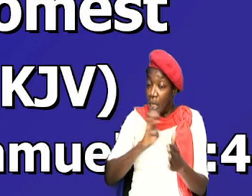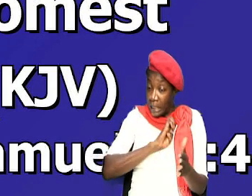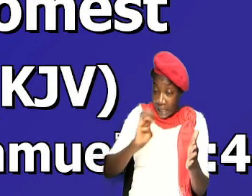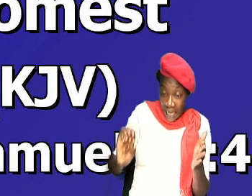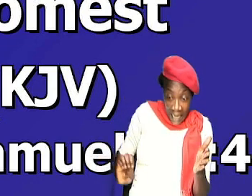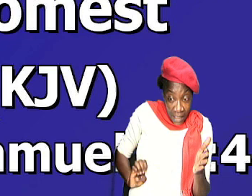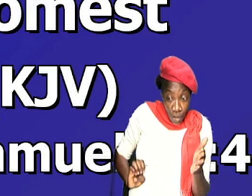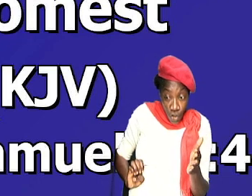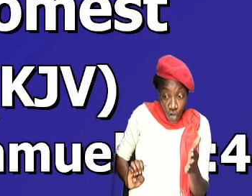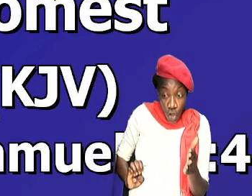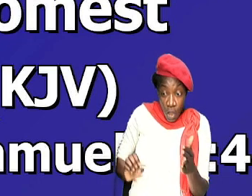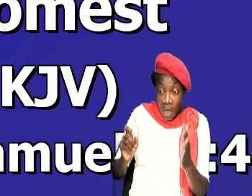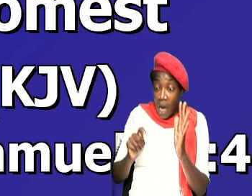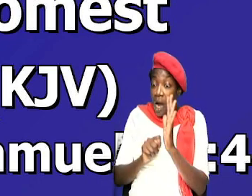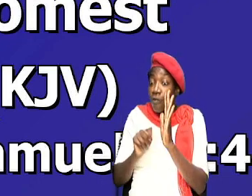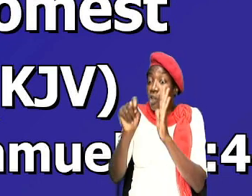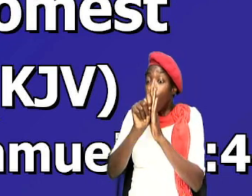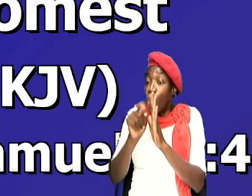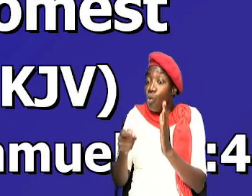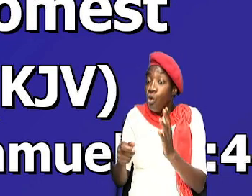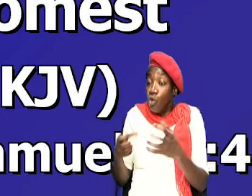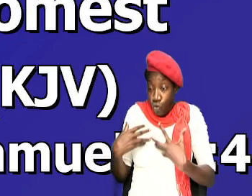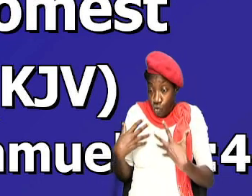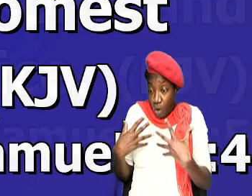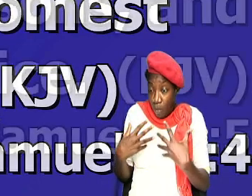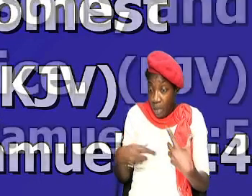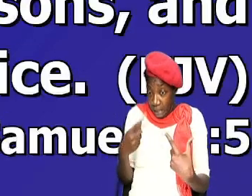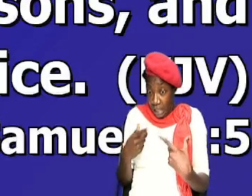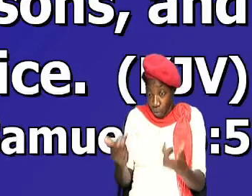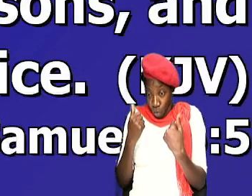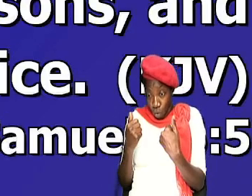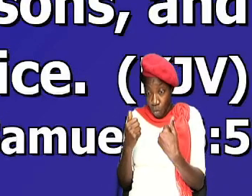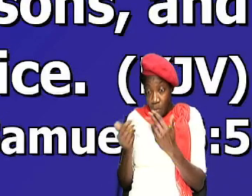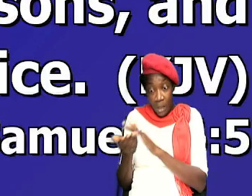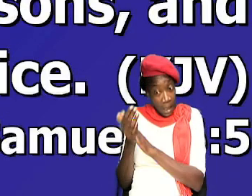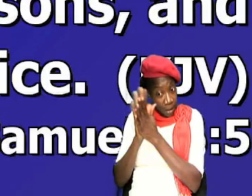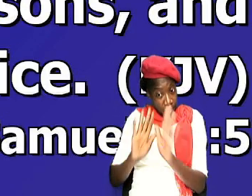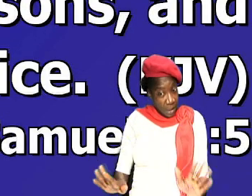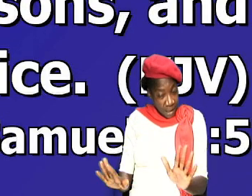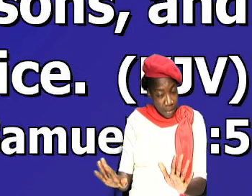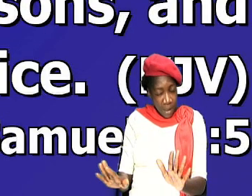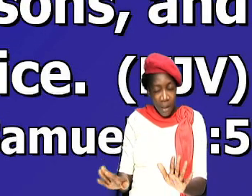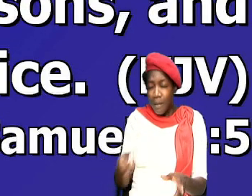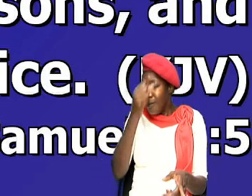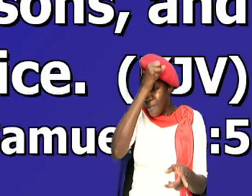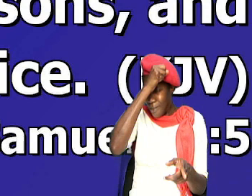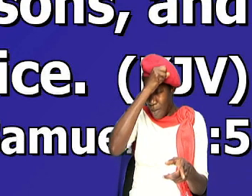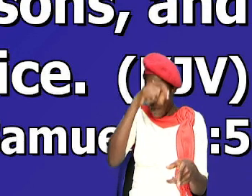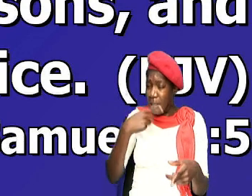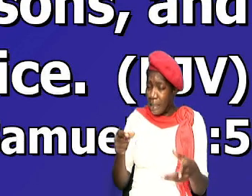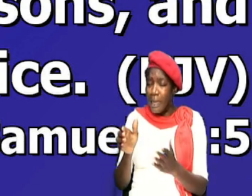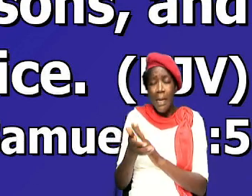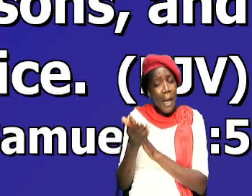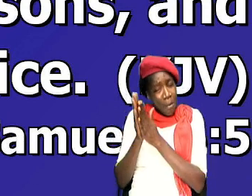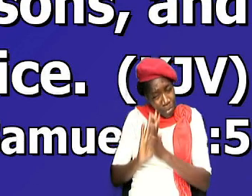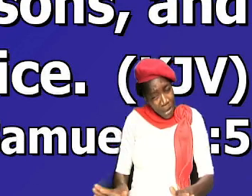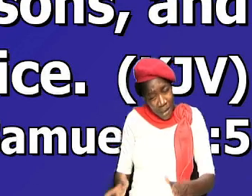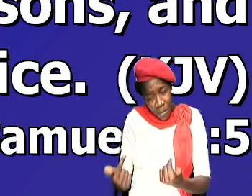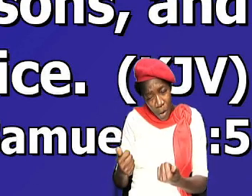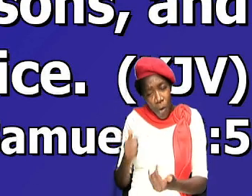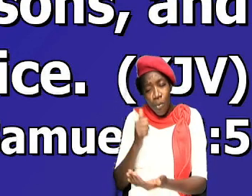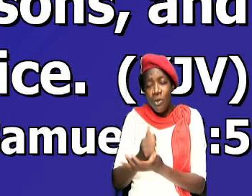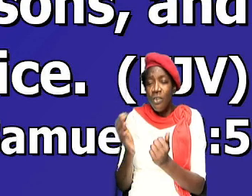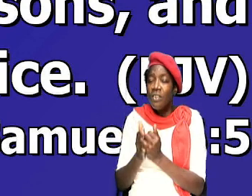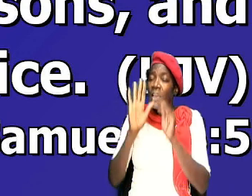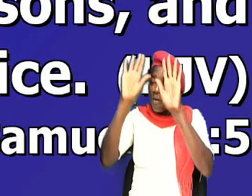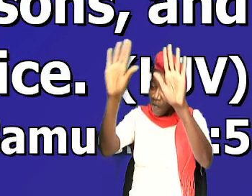at his coming, and said, comest thou peaceably? And he said, peaceably, I am come to sacrifice